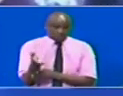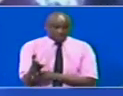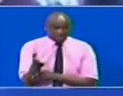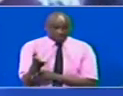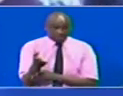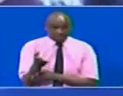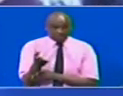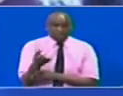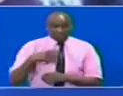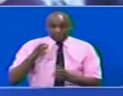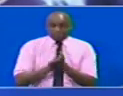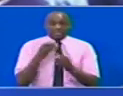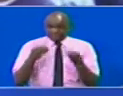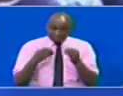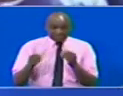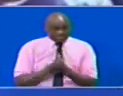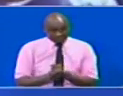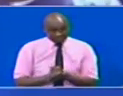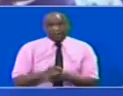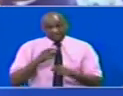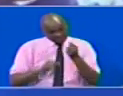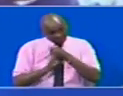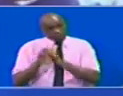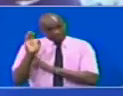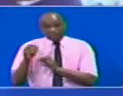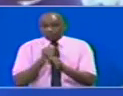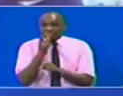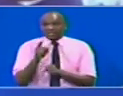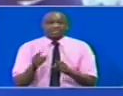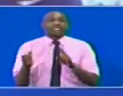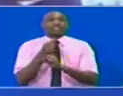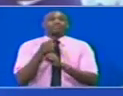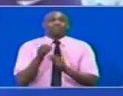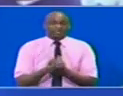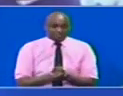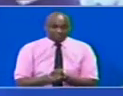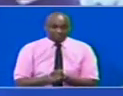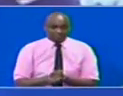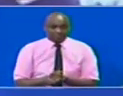Council of People Living with Disabilities for their support in making this project a reality.